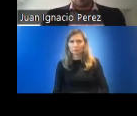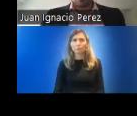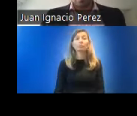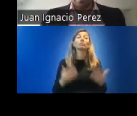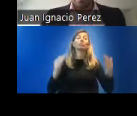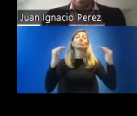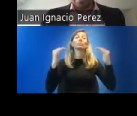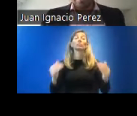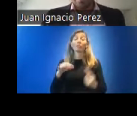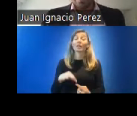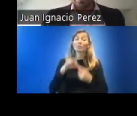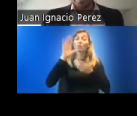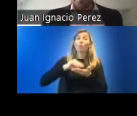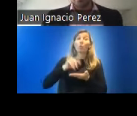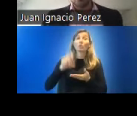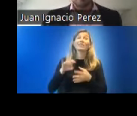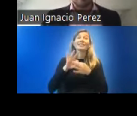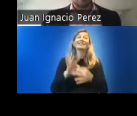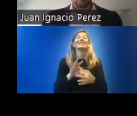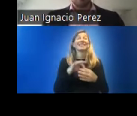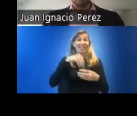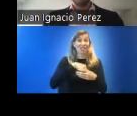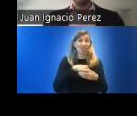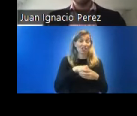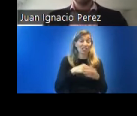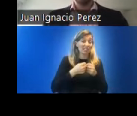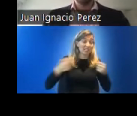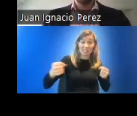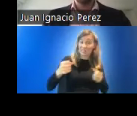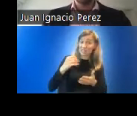Rapporteur on internally displaced persons with similar